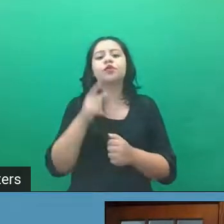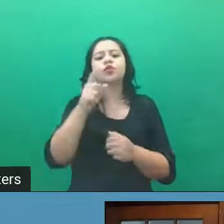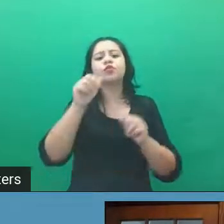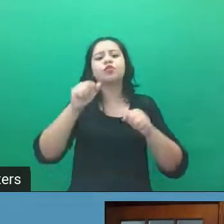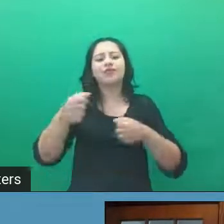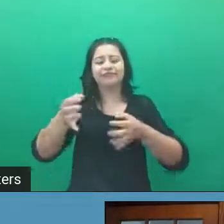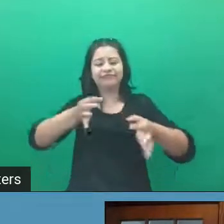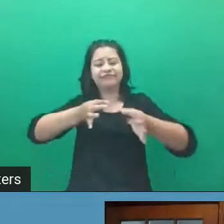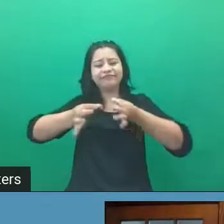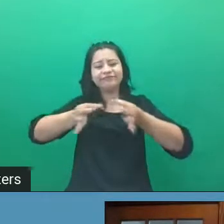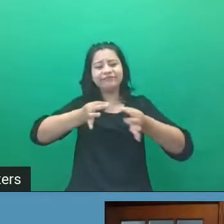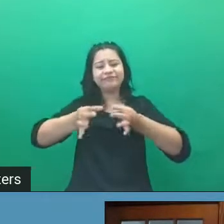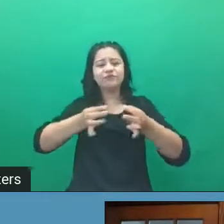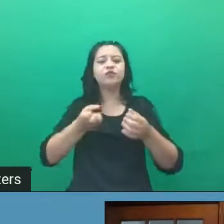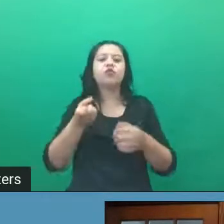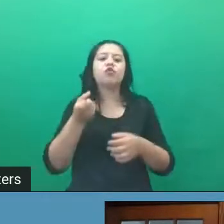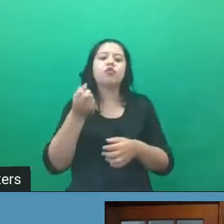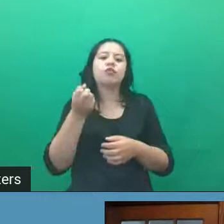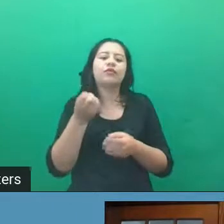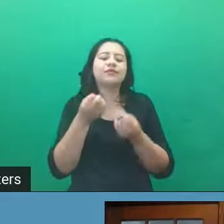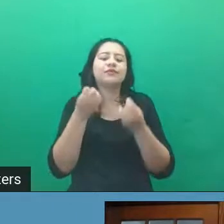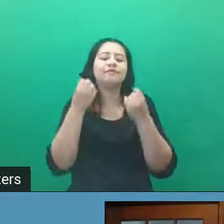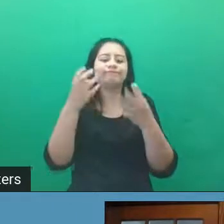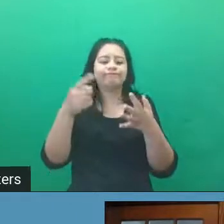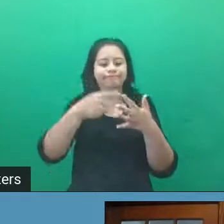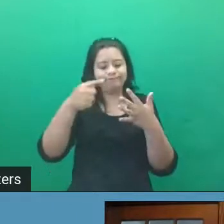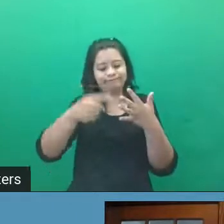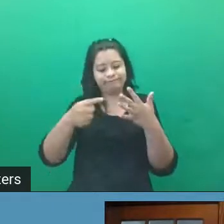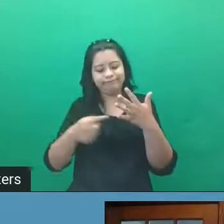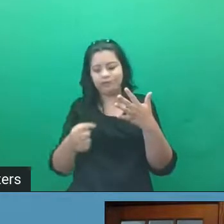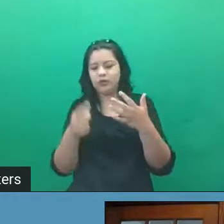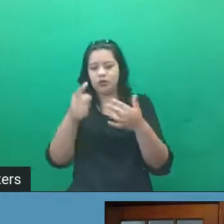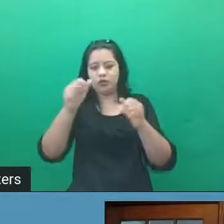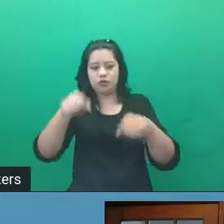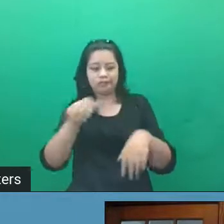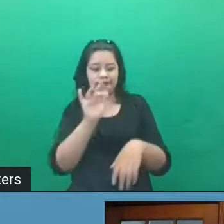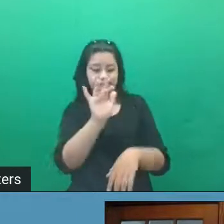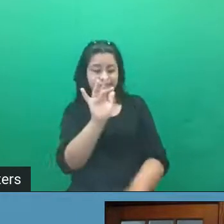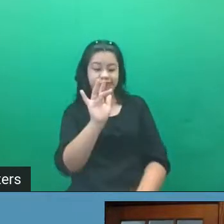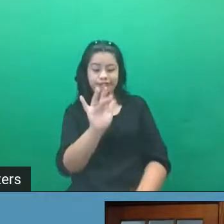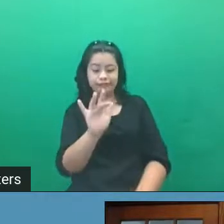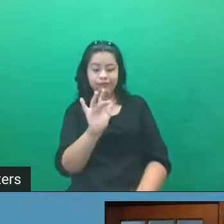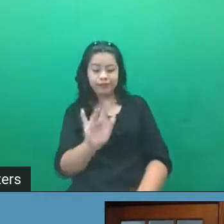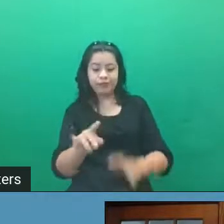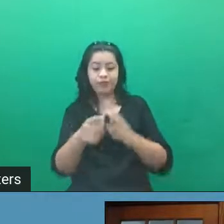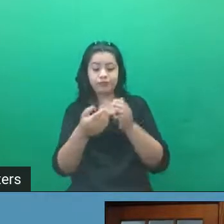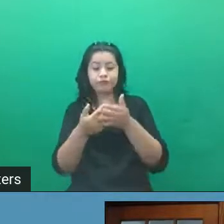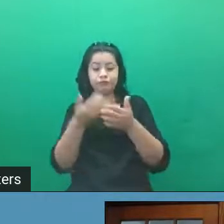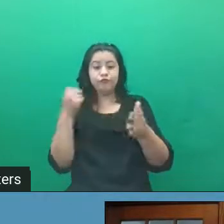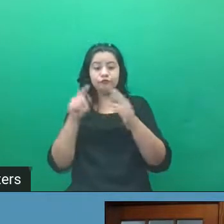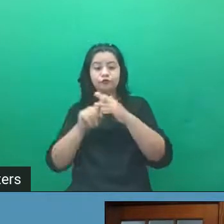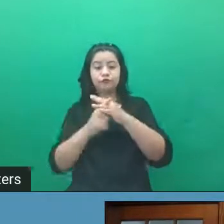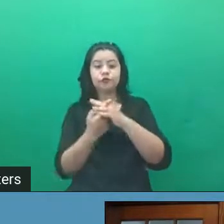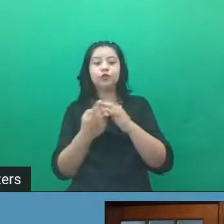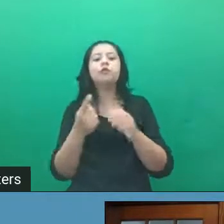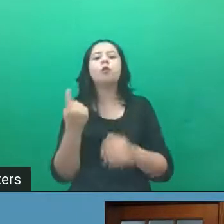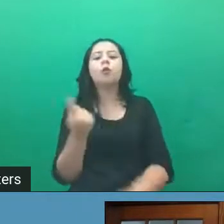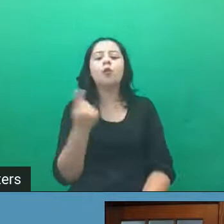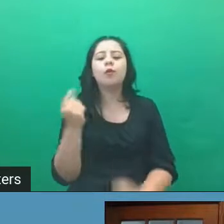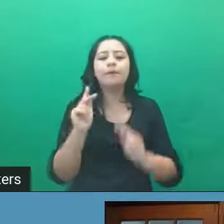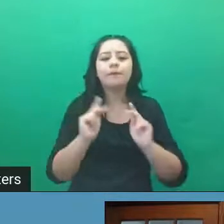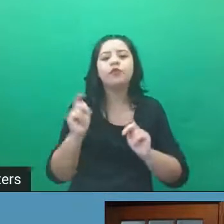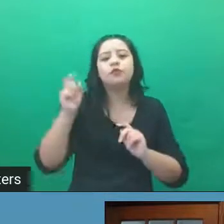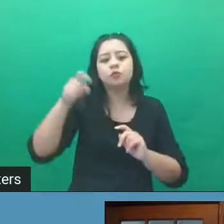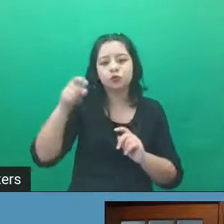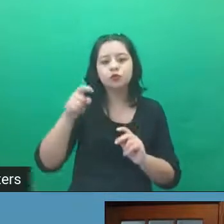describe, there's a number of security options that you can check off in the beginning so that only the people that are supposed